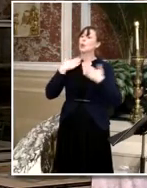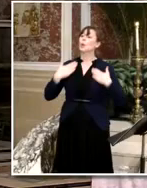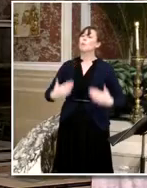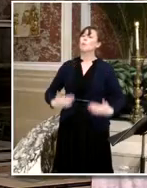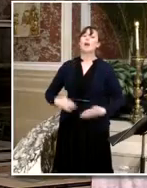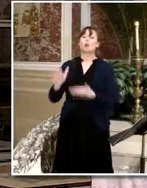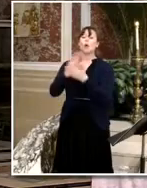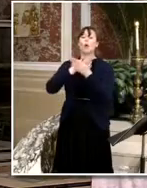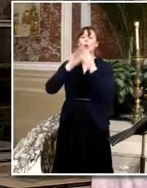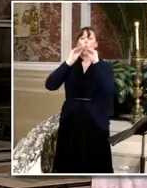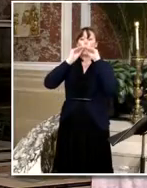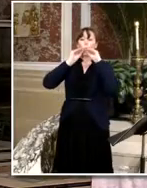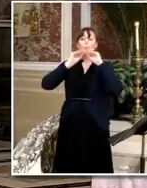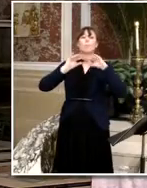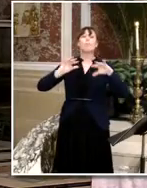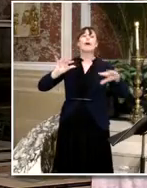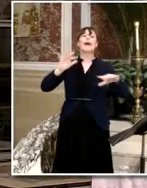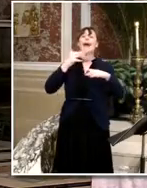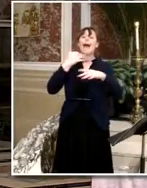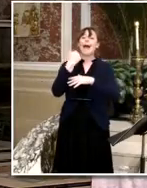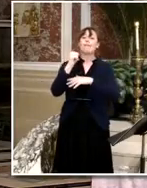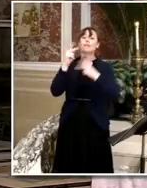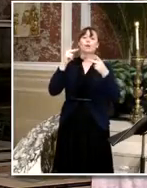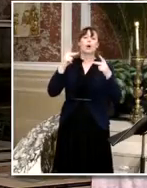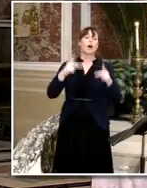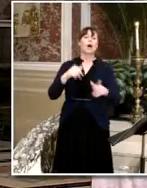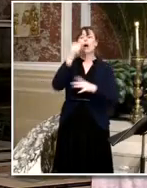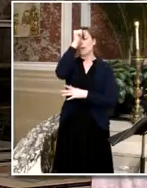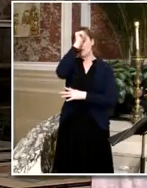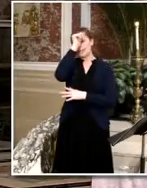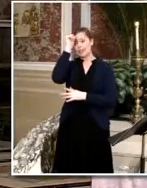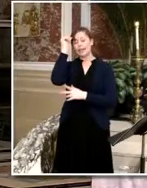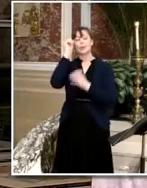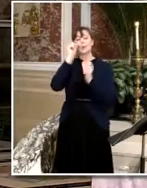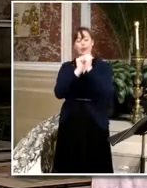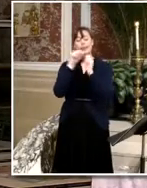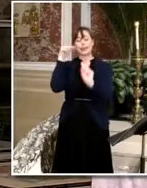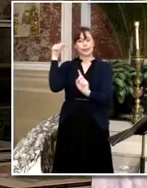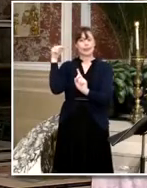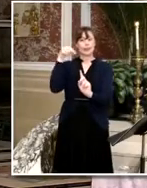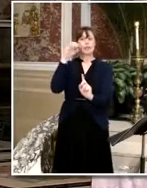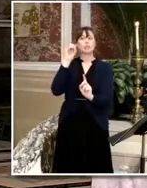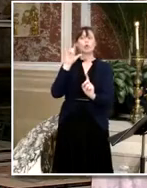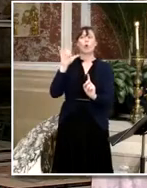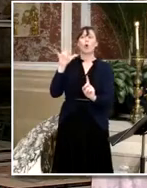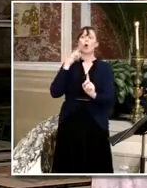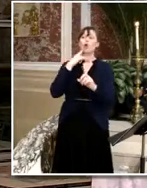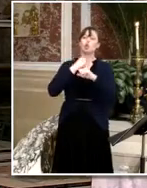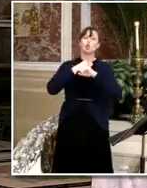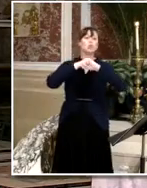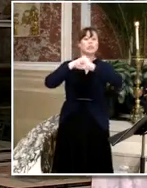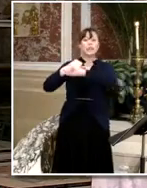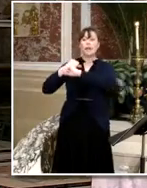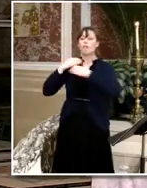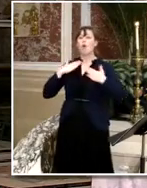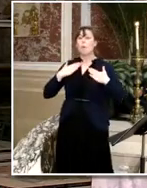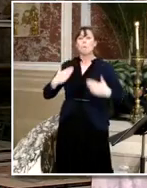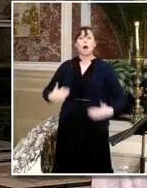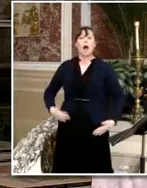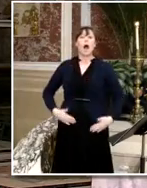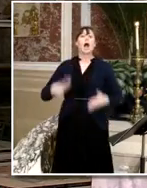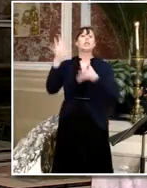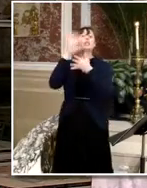blessing, everyone anointed with this oil as a safeguard for body and soul and